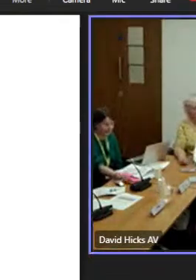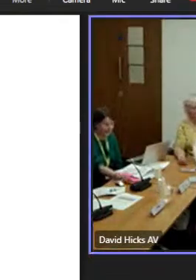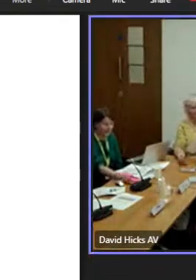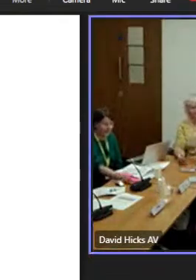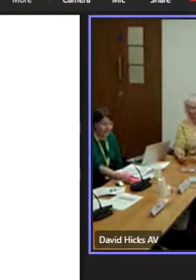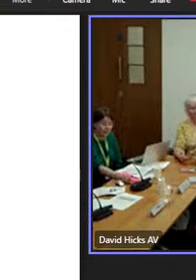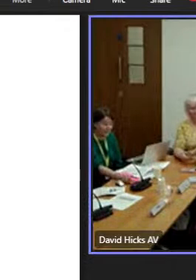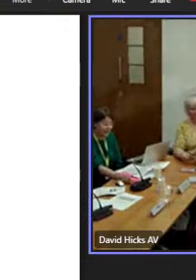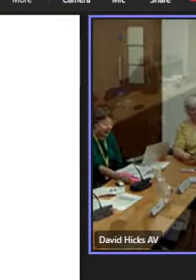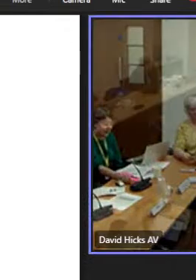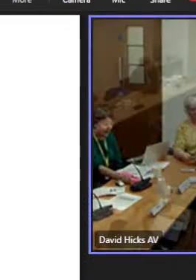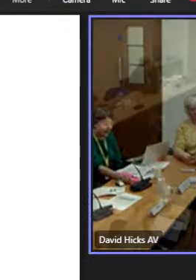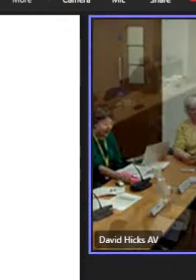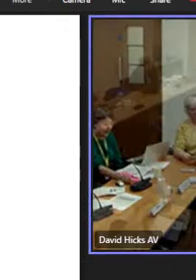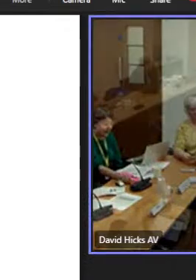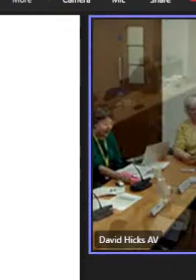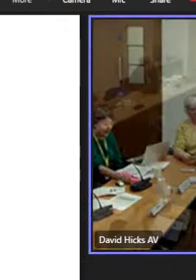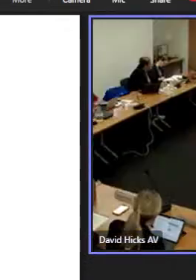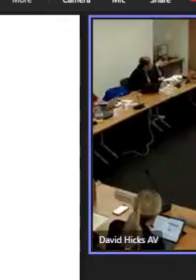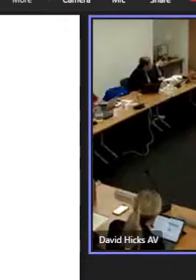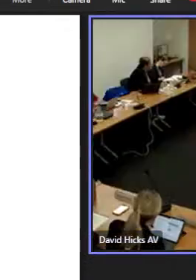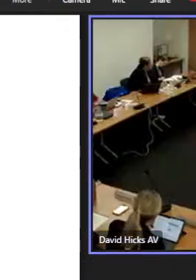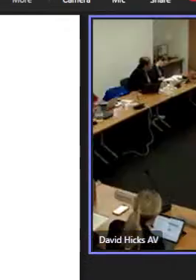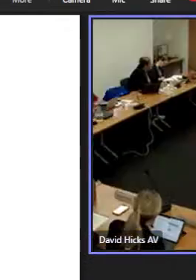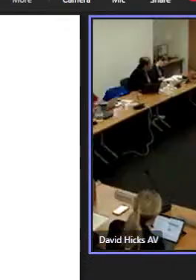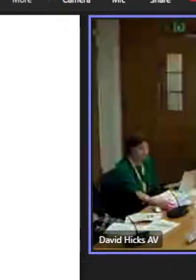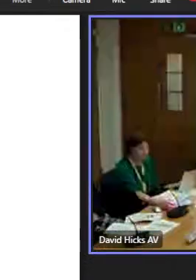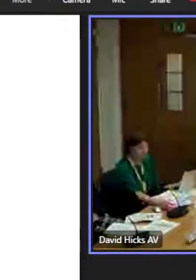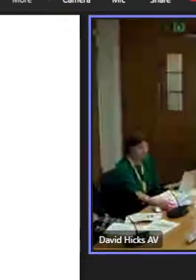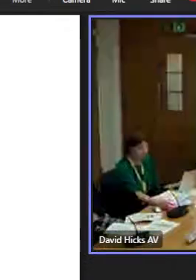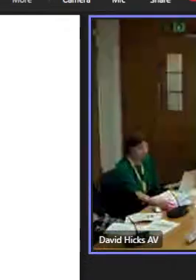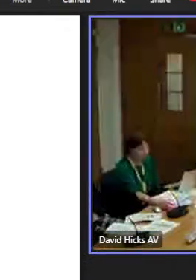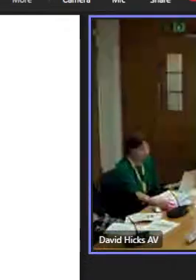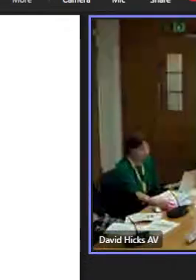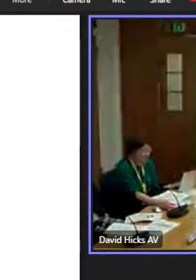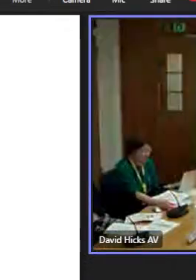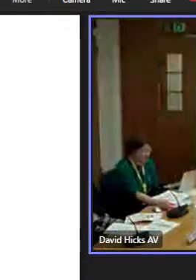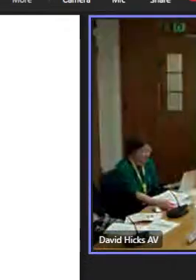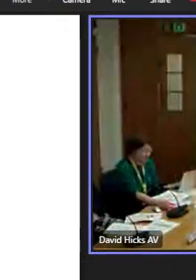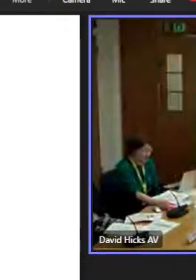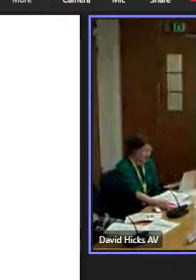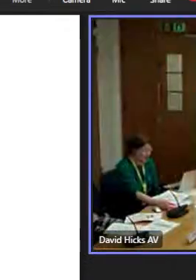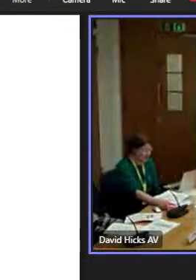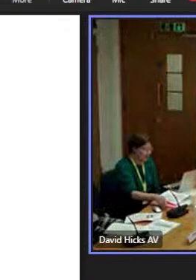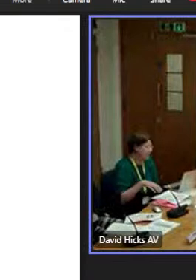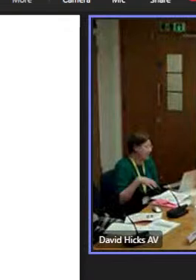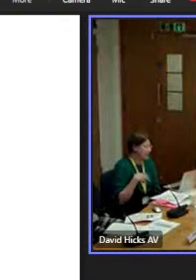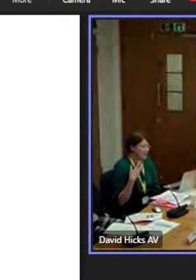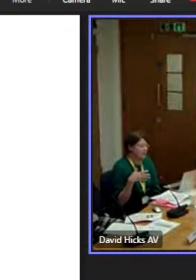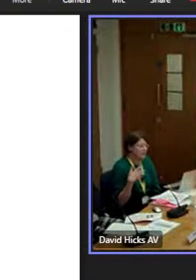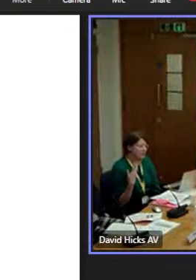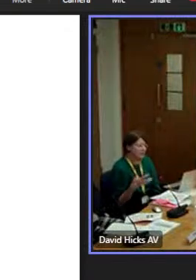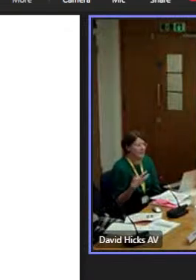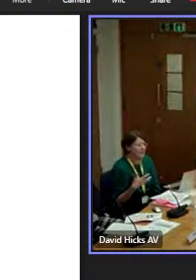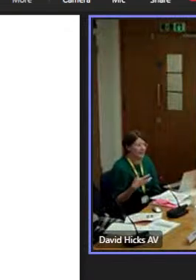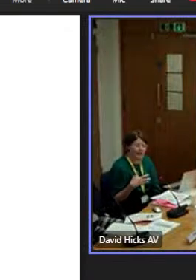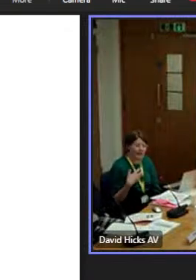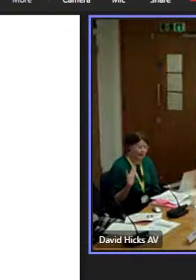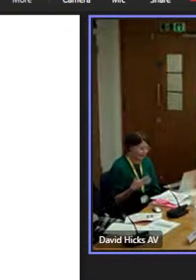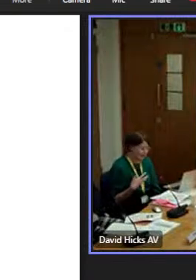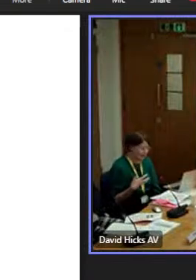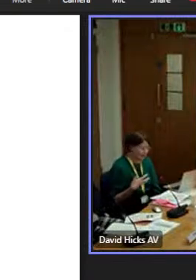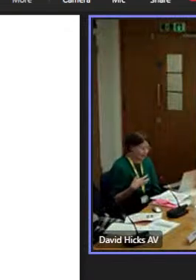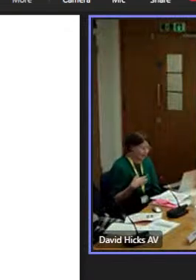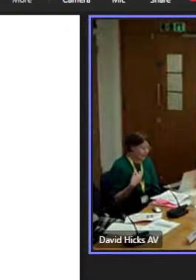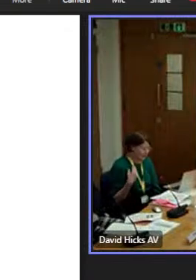So, and we've also got some new projects where we're trying to apply this new way of working. So we've started, the way we start even is different now.